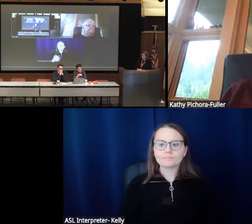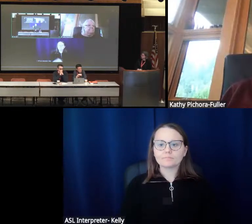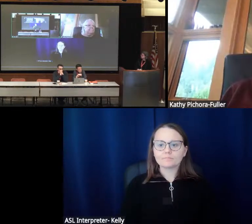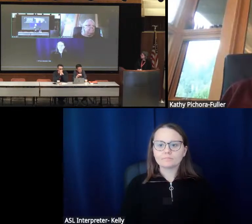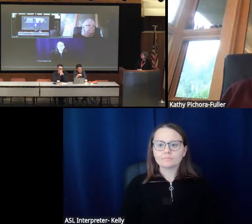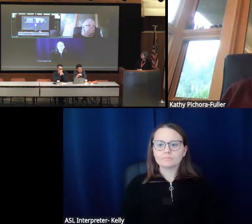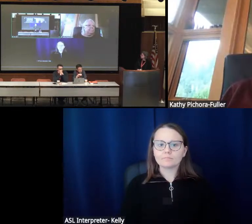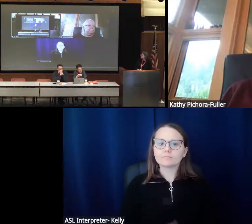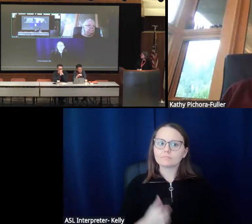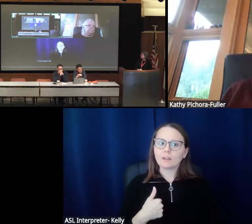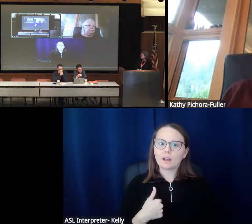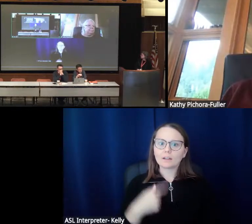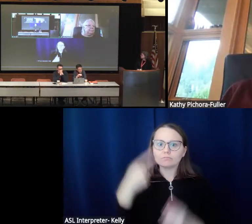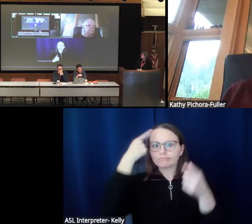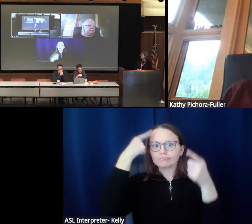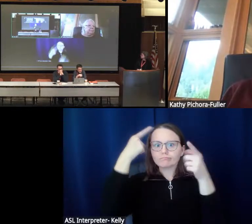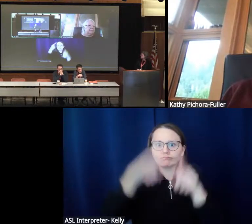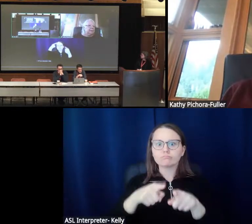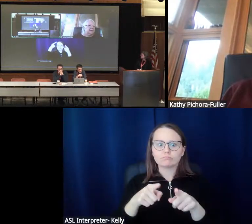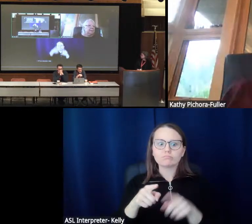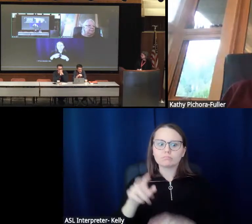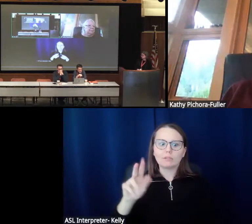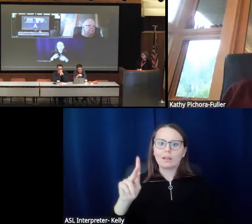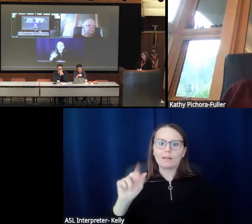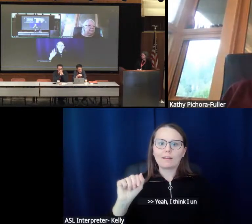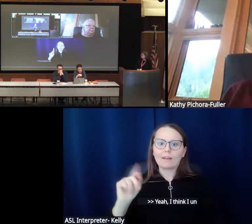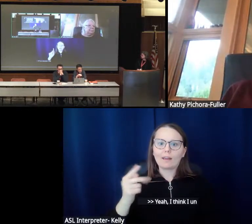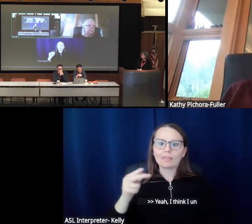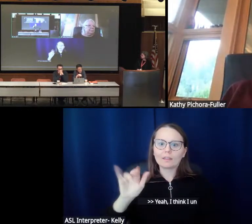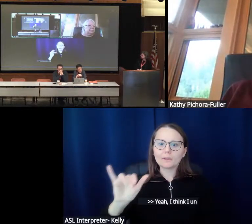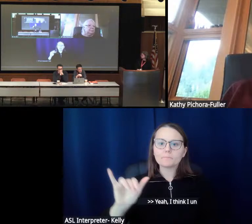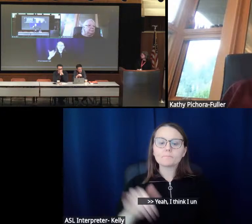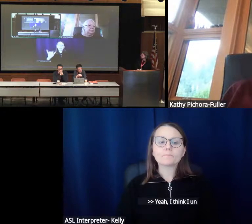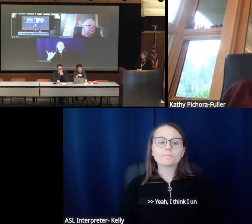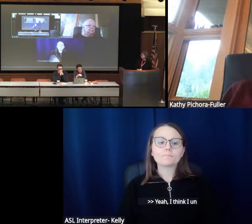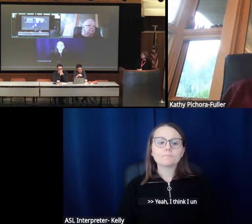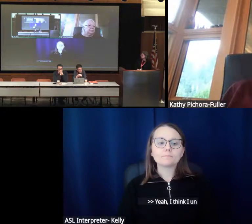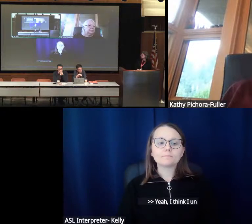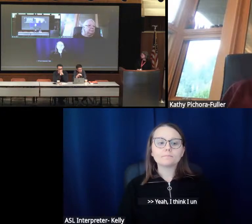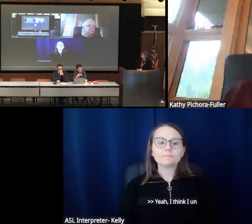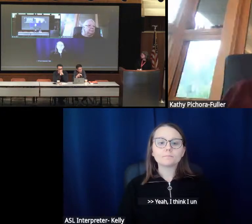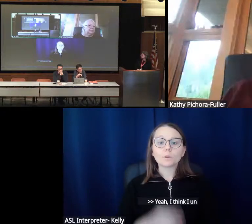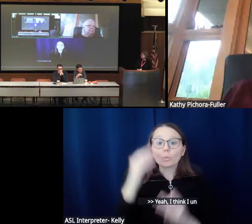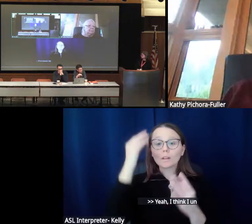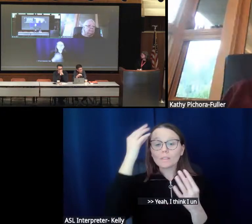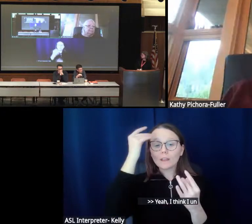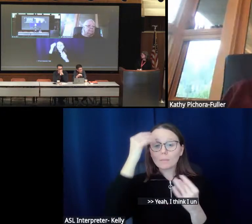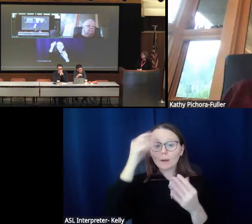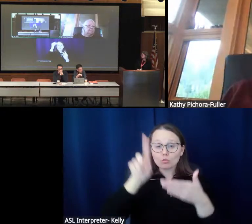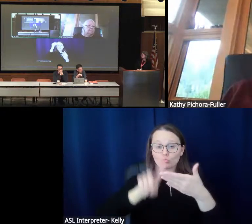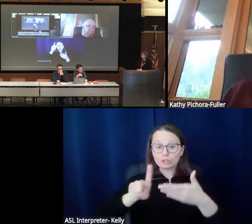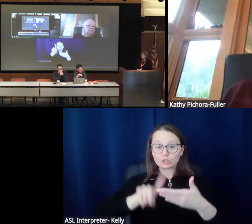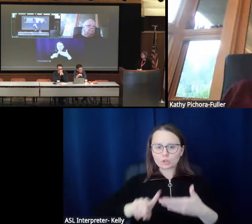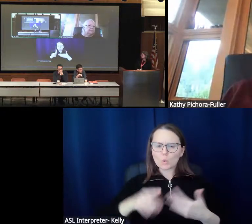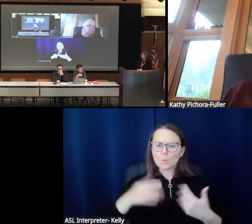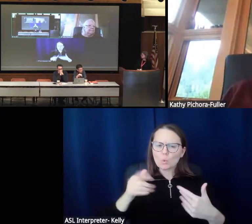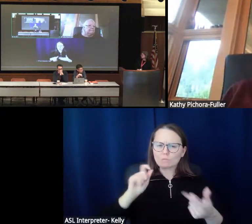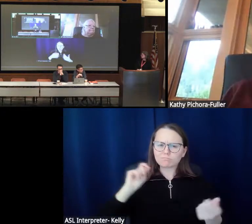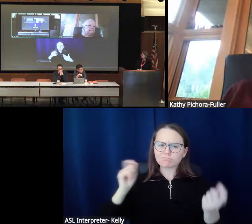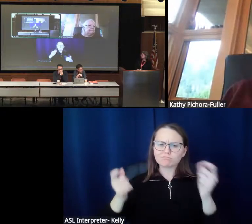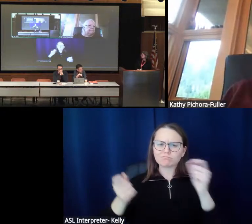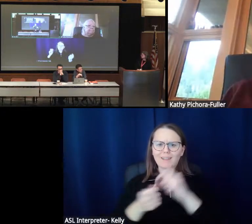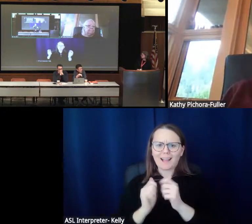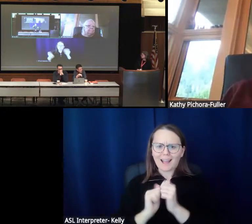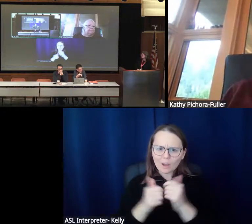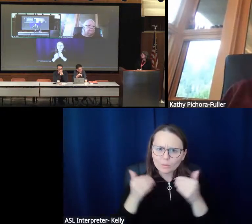undoubtedly agree with with everything that Kathy just said. I think when we think also in the research realm, a lot has changed too in the way that we do